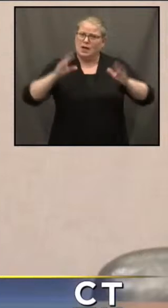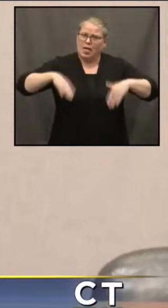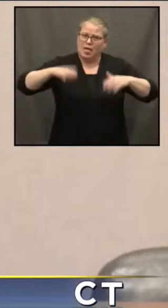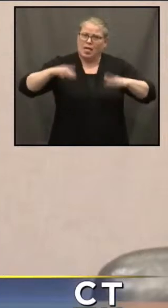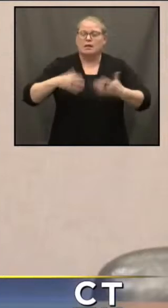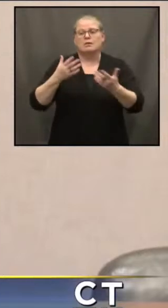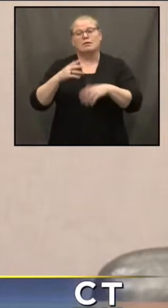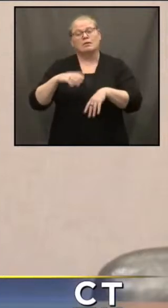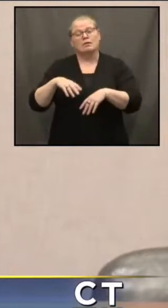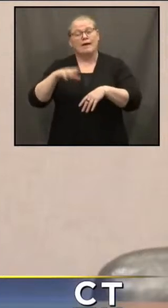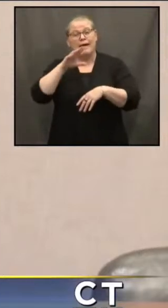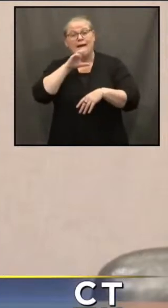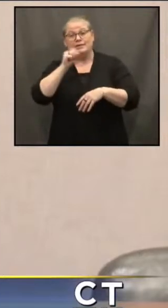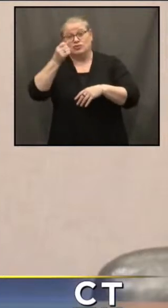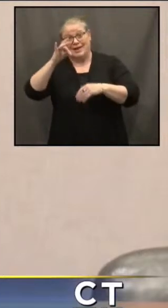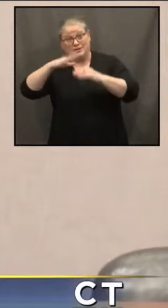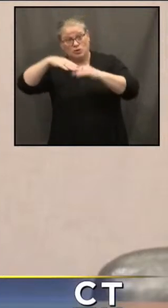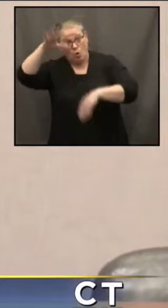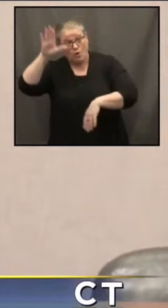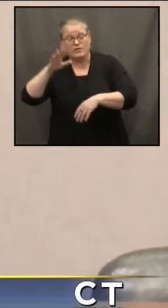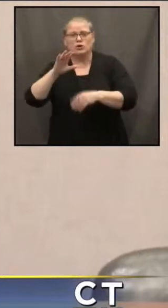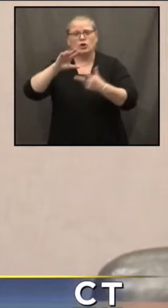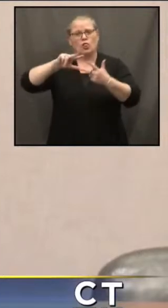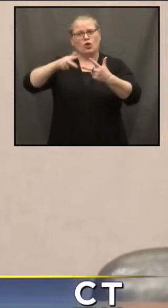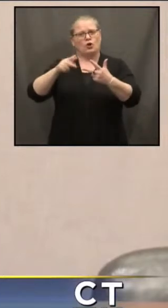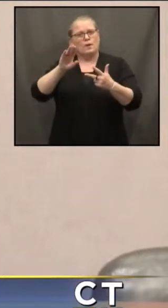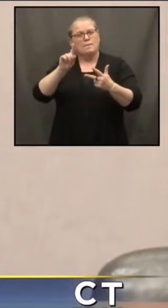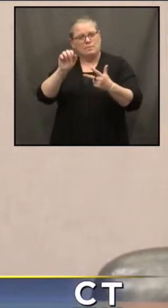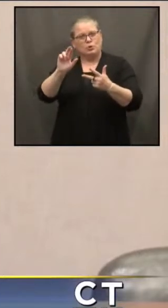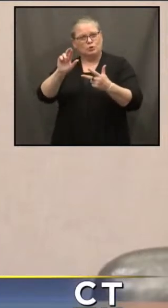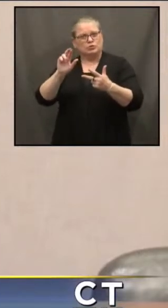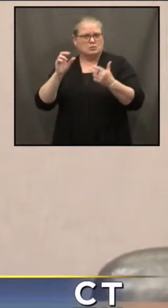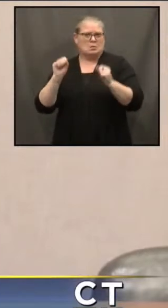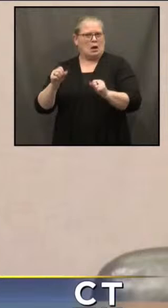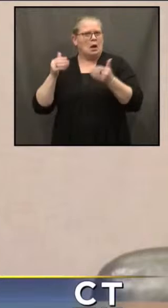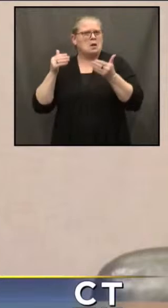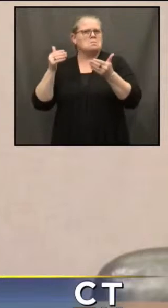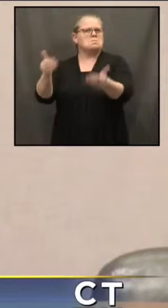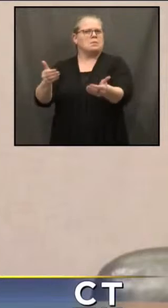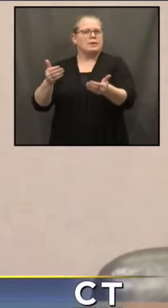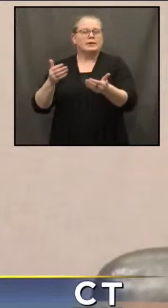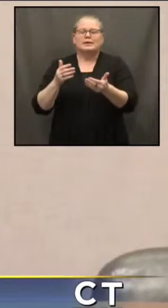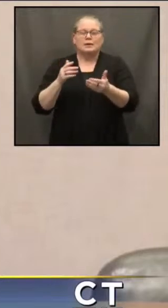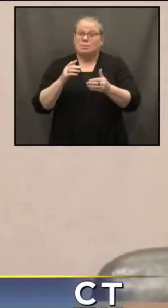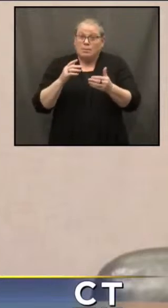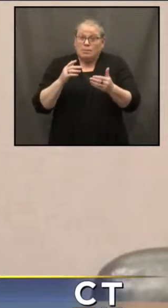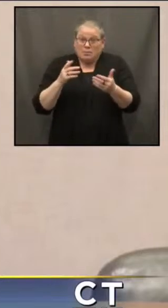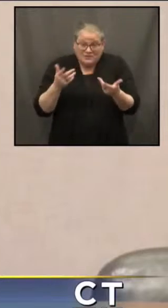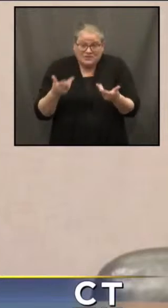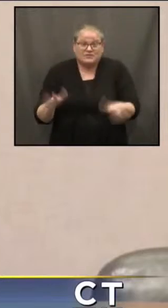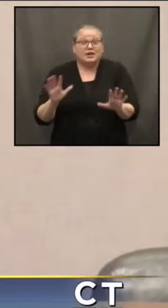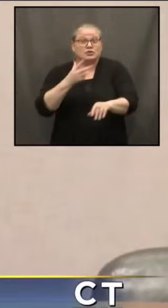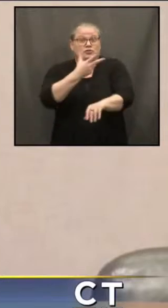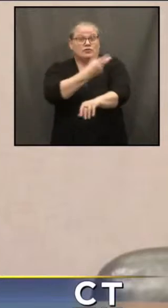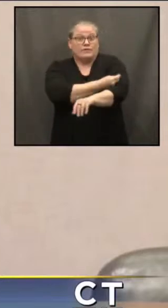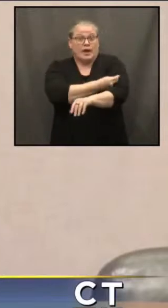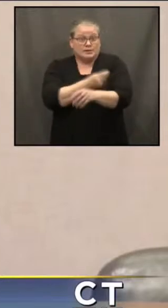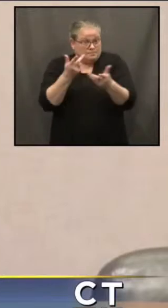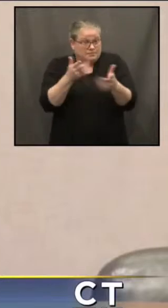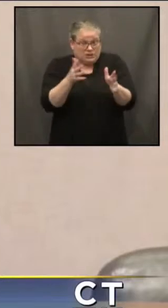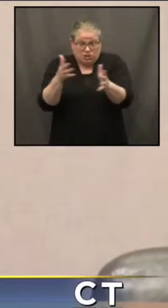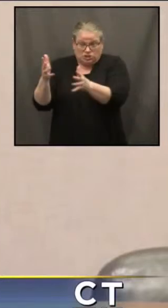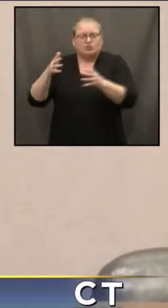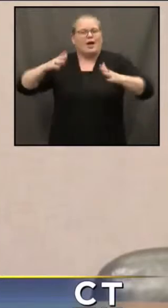we don't have all of that done. And so with that, we can expect with colder weather, when we know that all viruses circulate